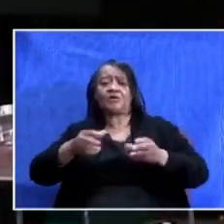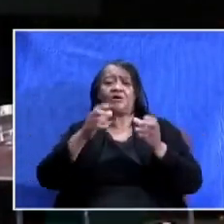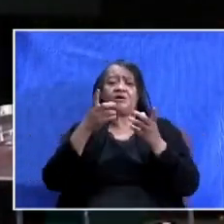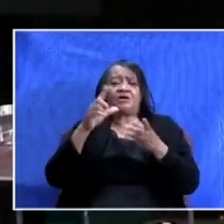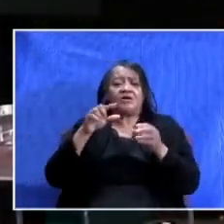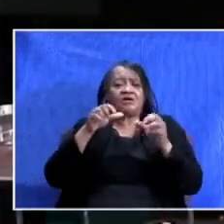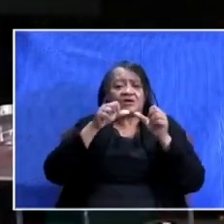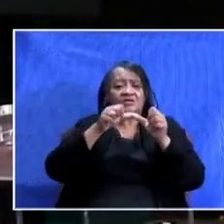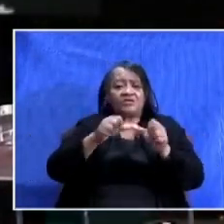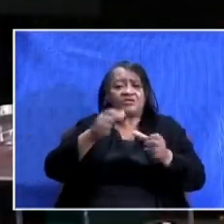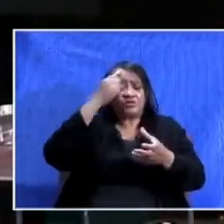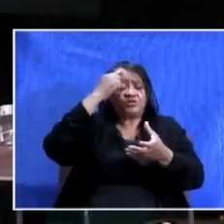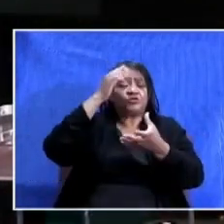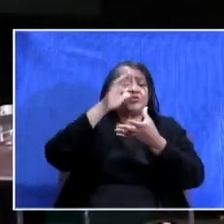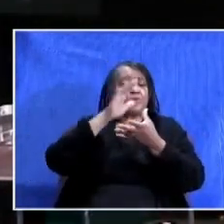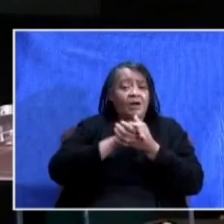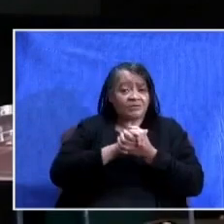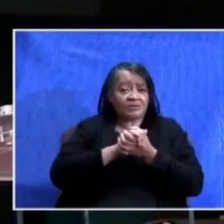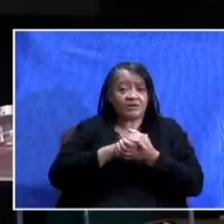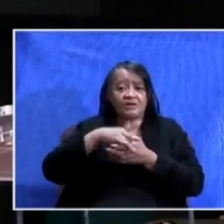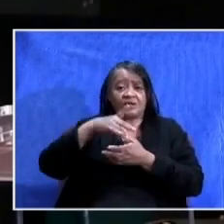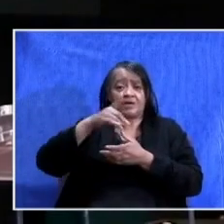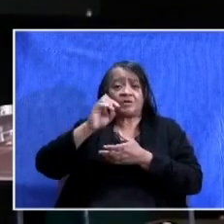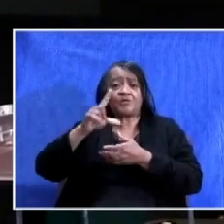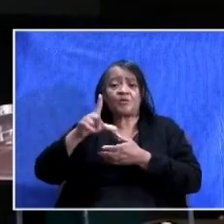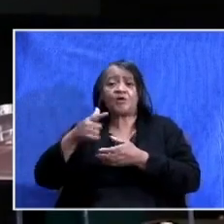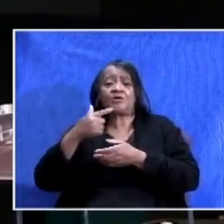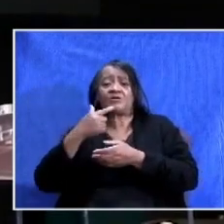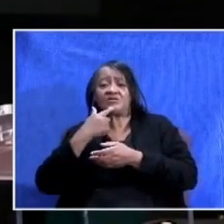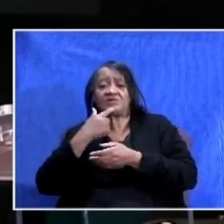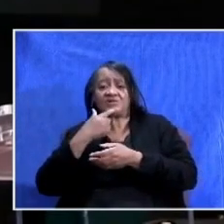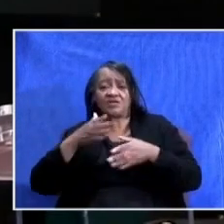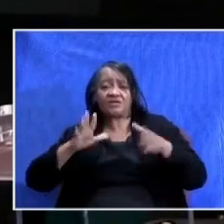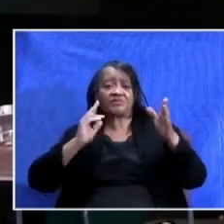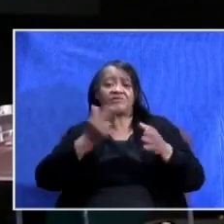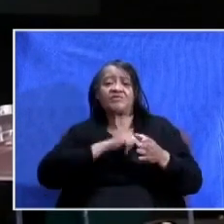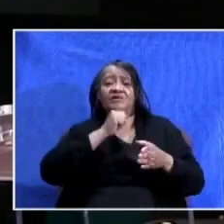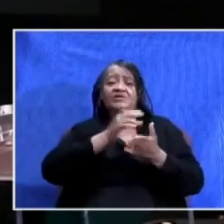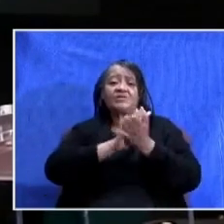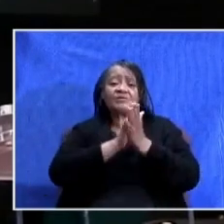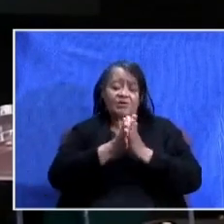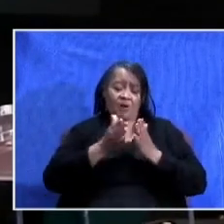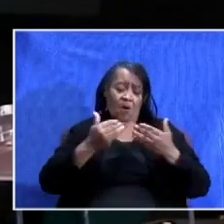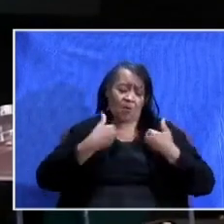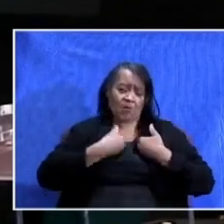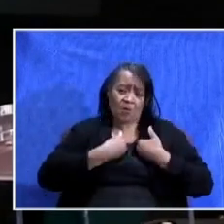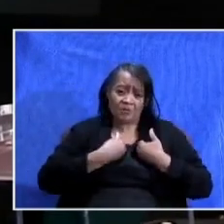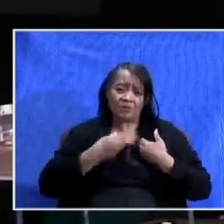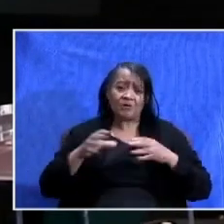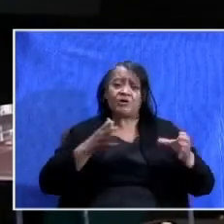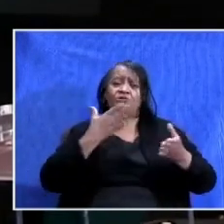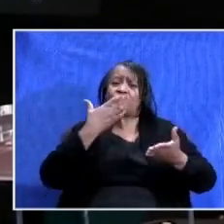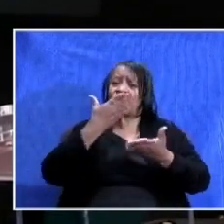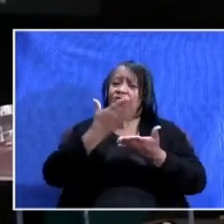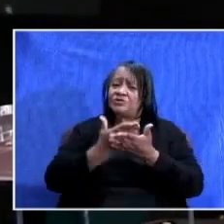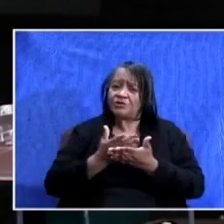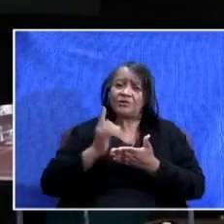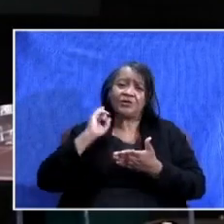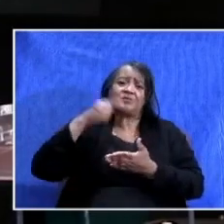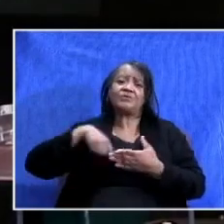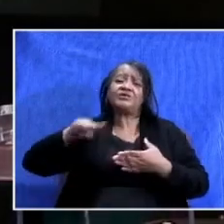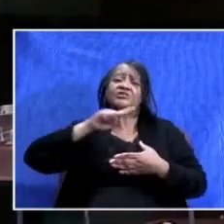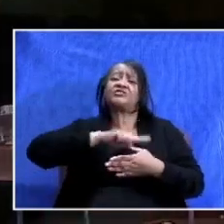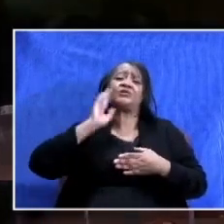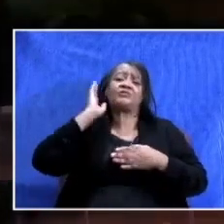on believing. For Paul said, let us not get weary in well-doing, for we shall